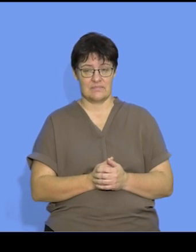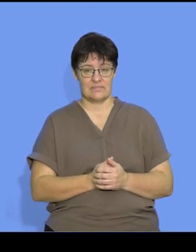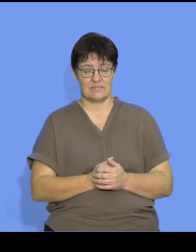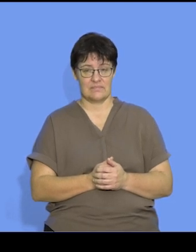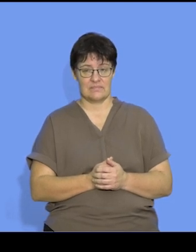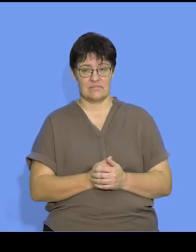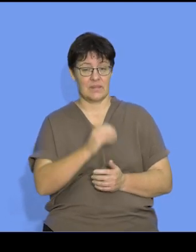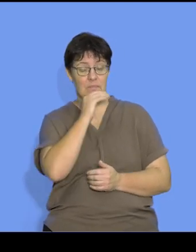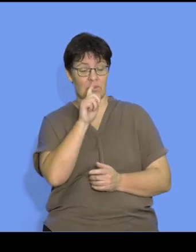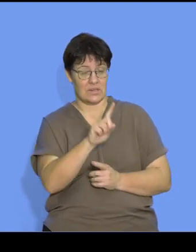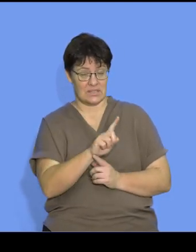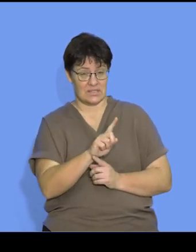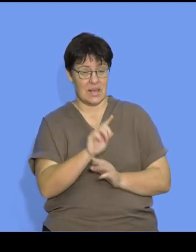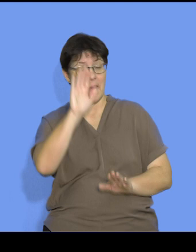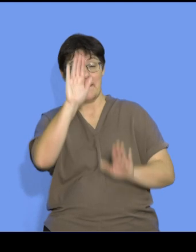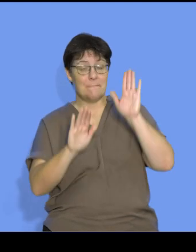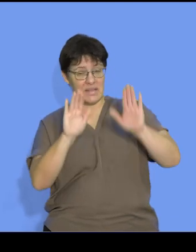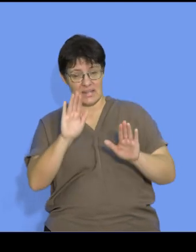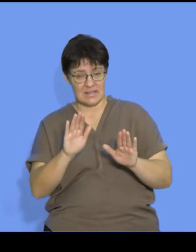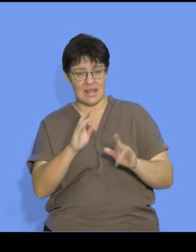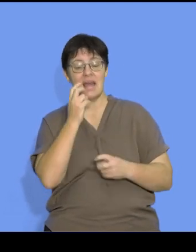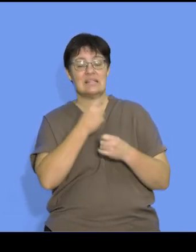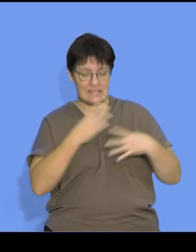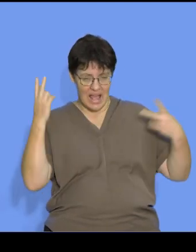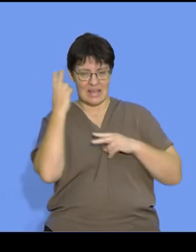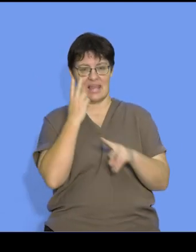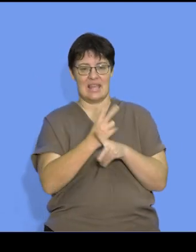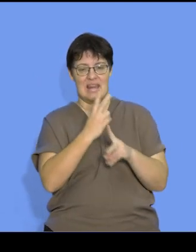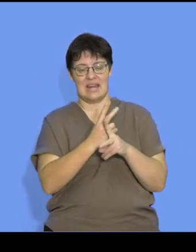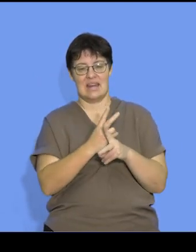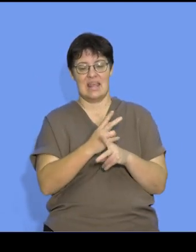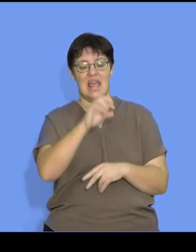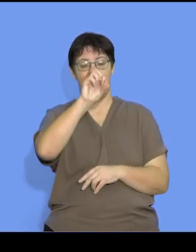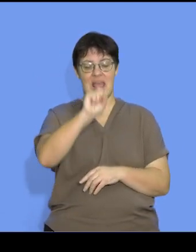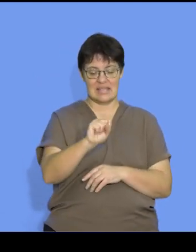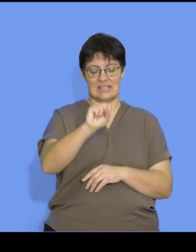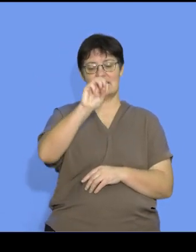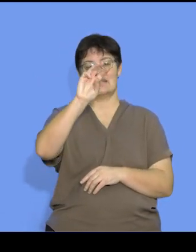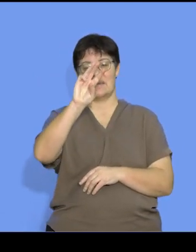That means that the pattern will begin again with the 221st term and